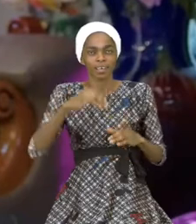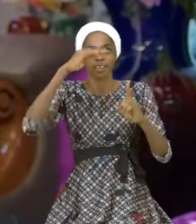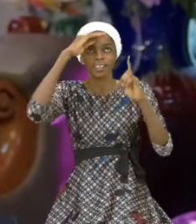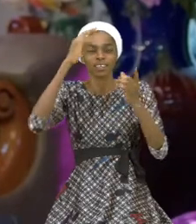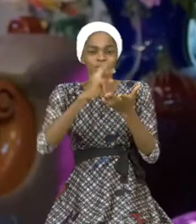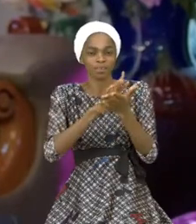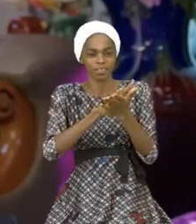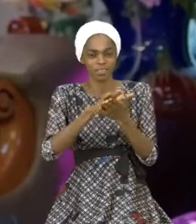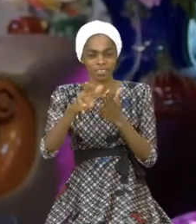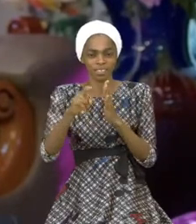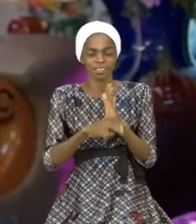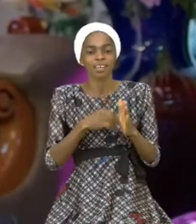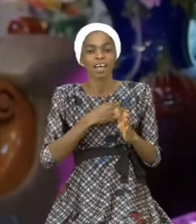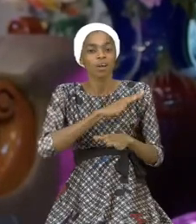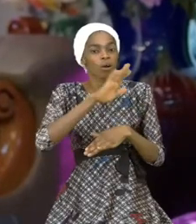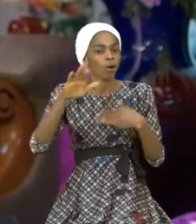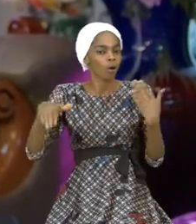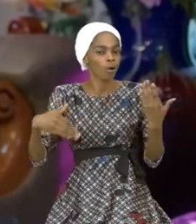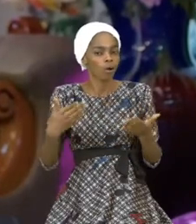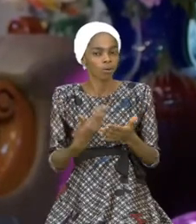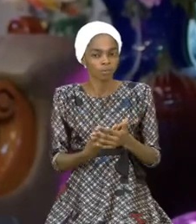righteousness, and